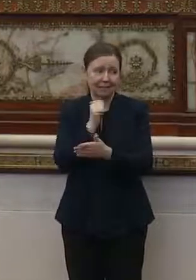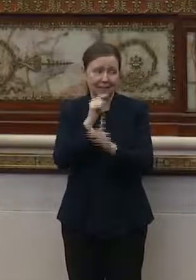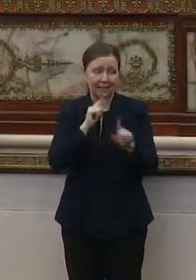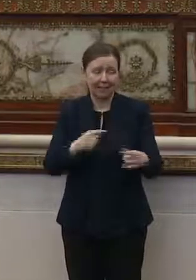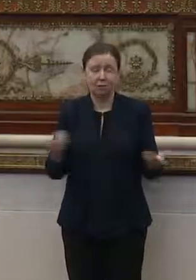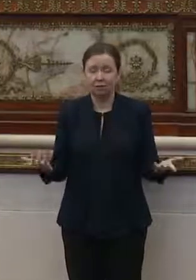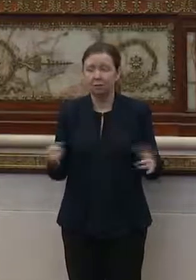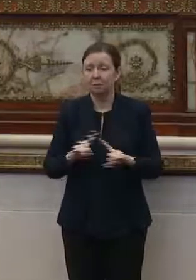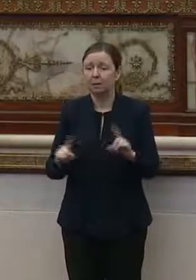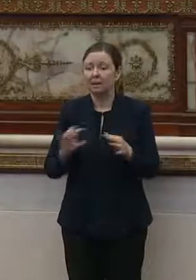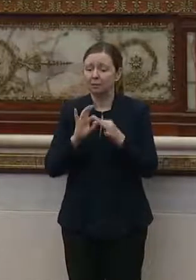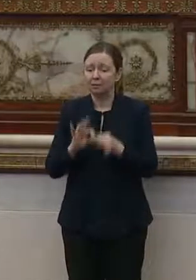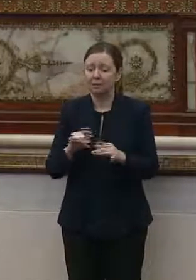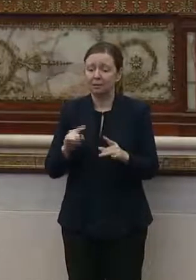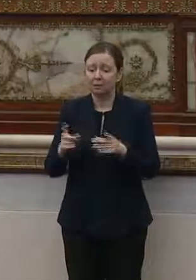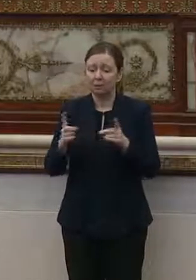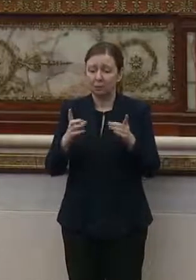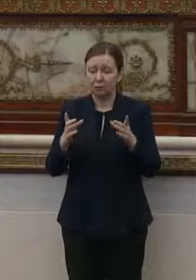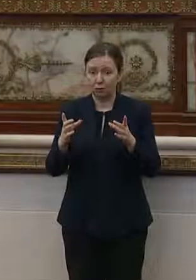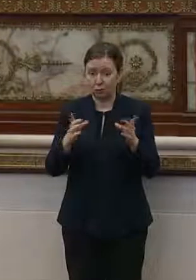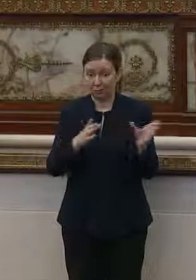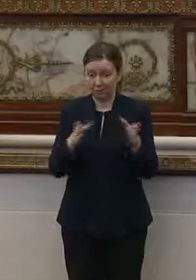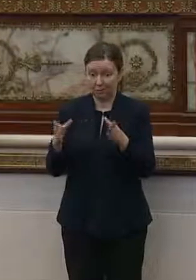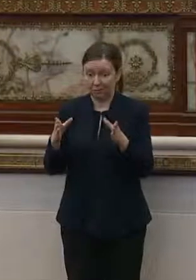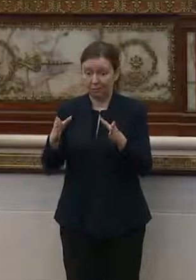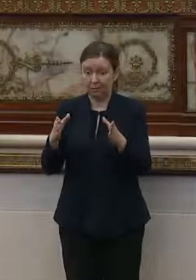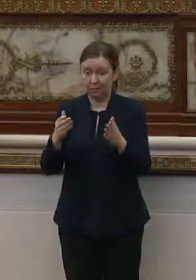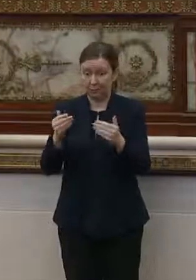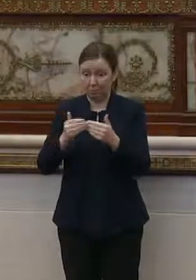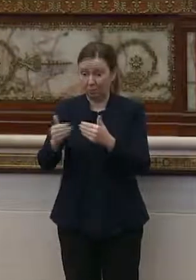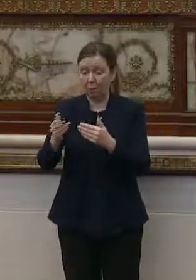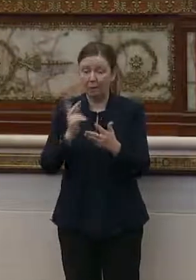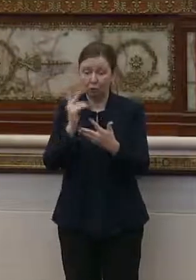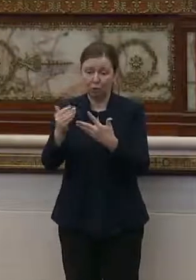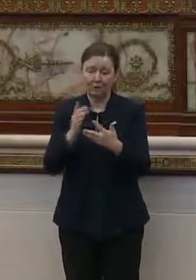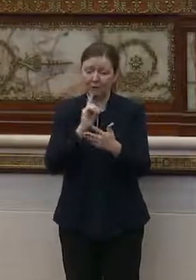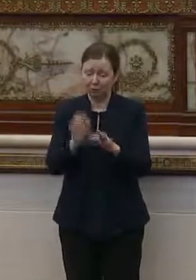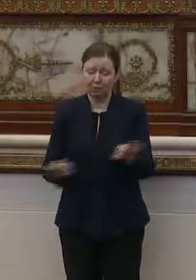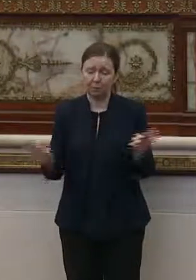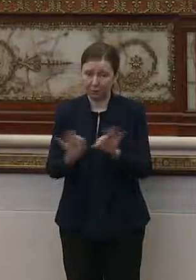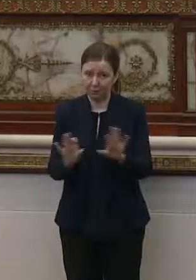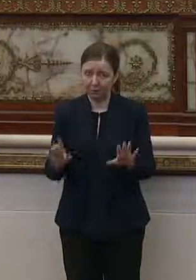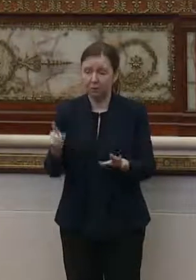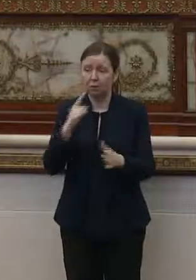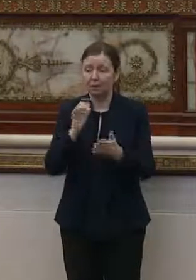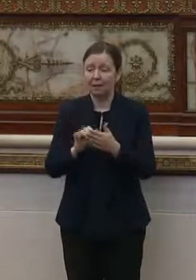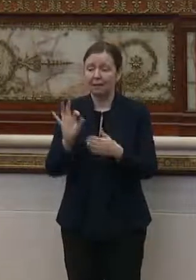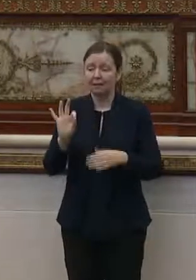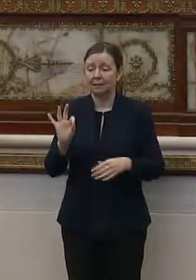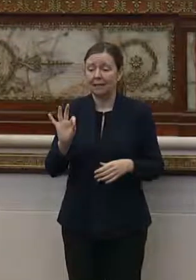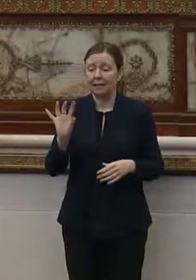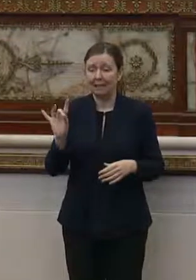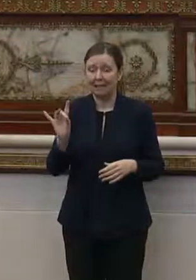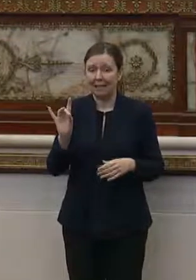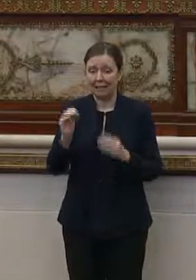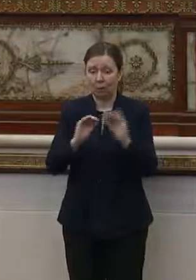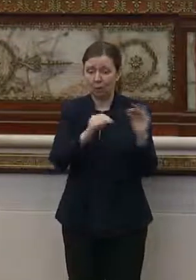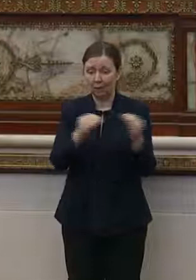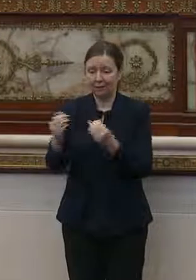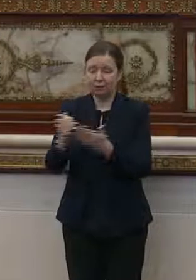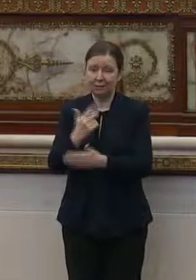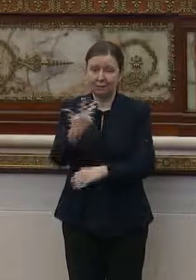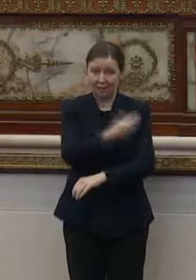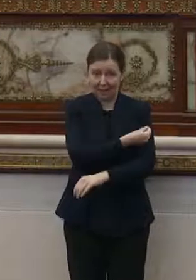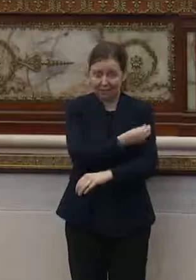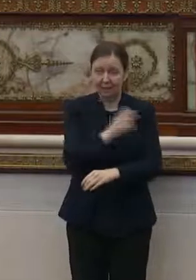things. As it relates to the direction that we're going to move forward, at least transparency is important. You said that 98 organizations received the